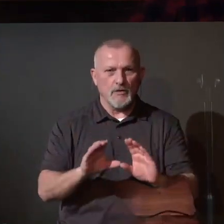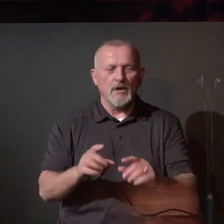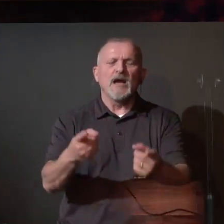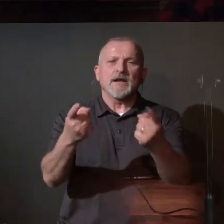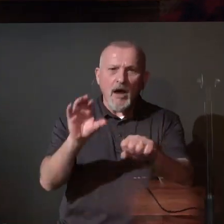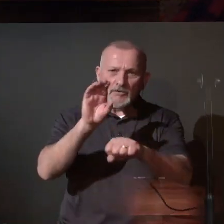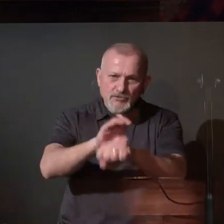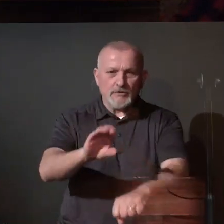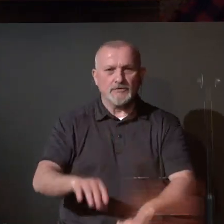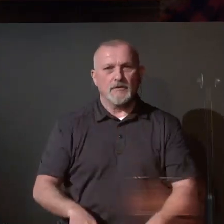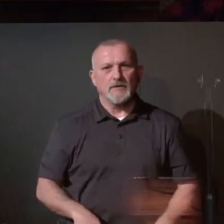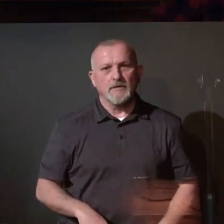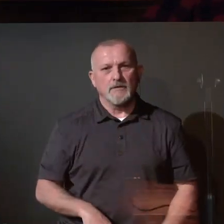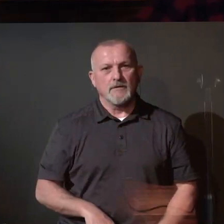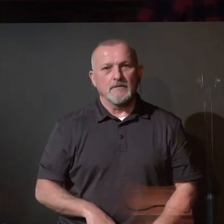Come on, church.